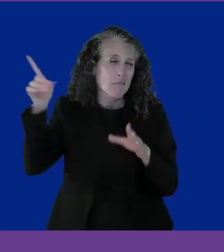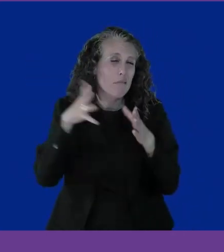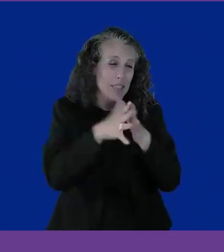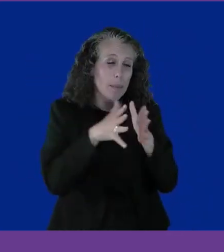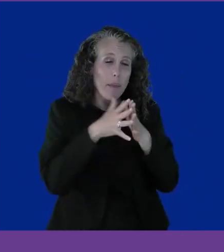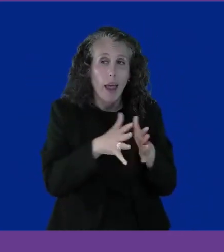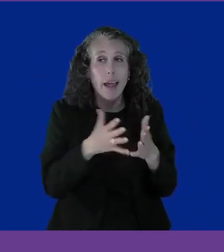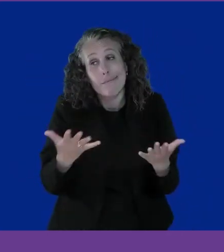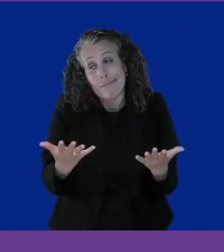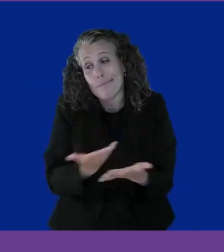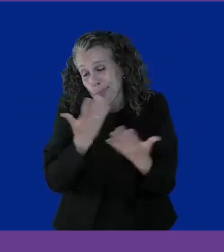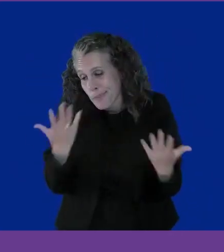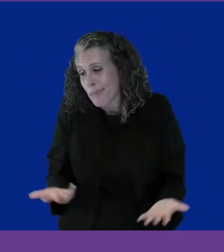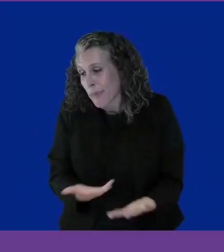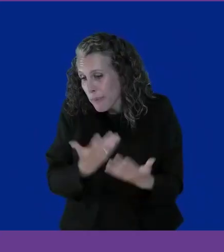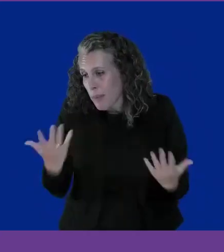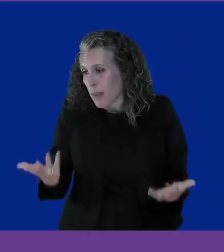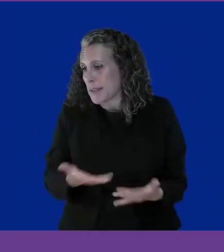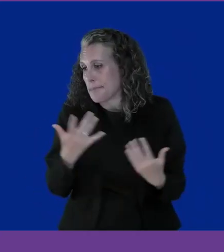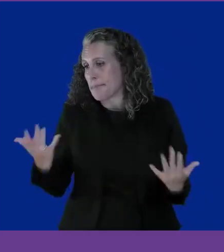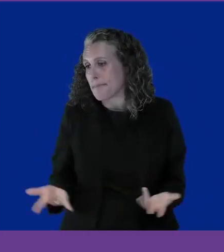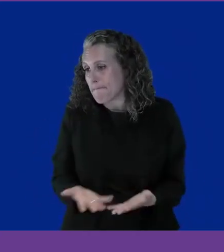lots of